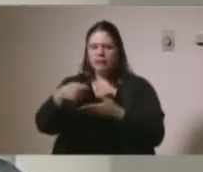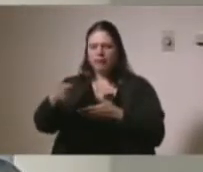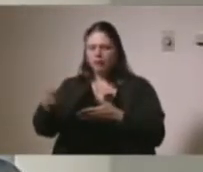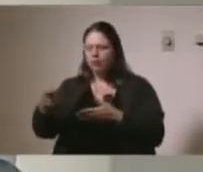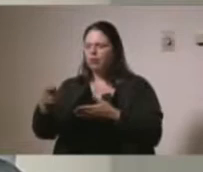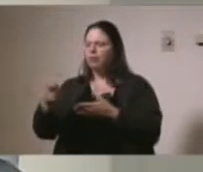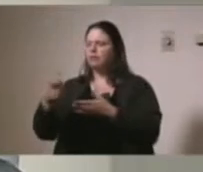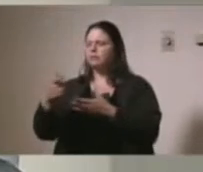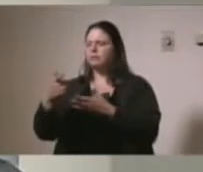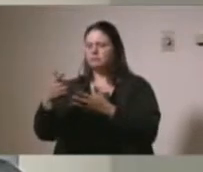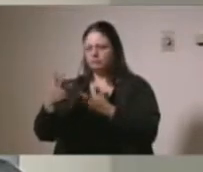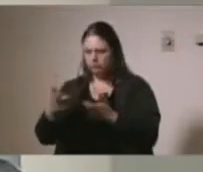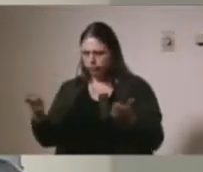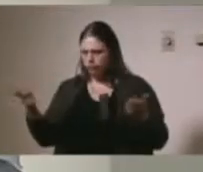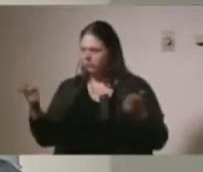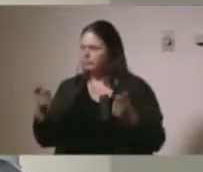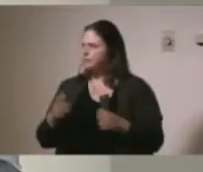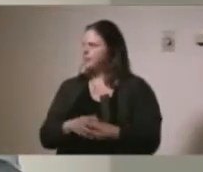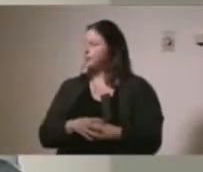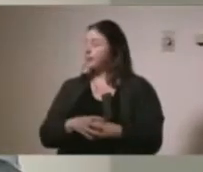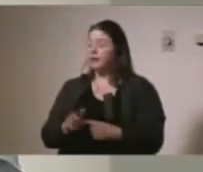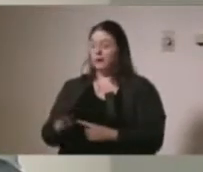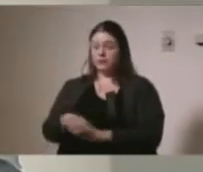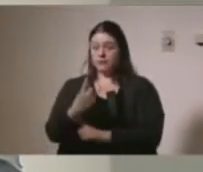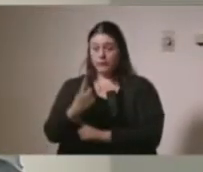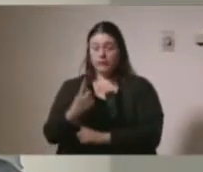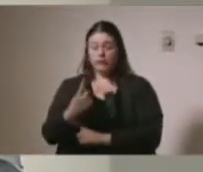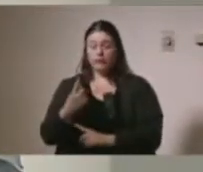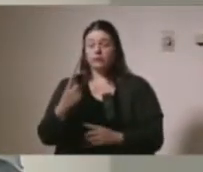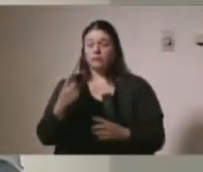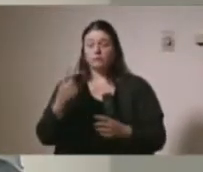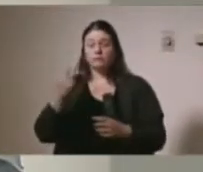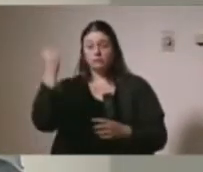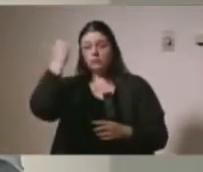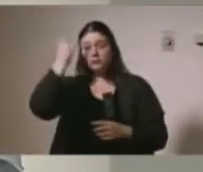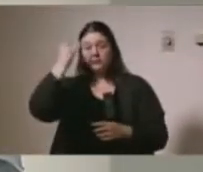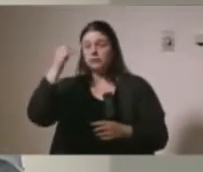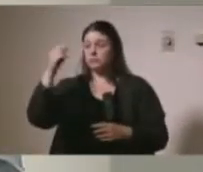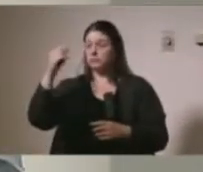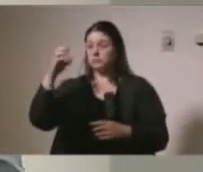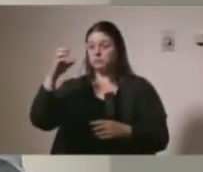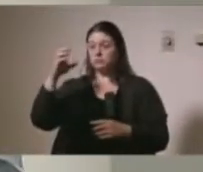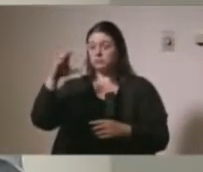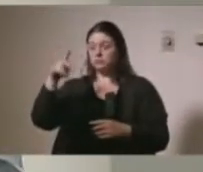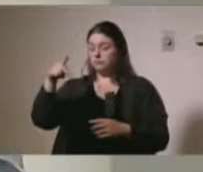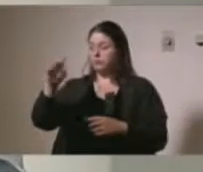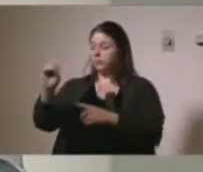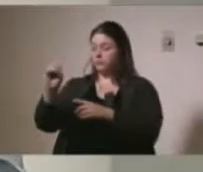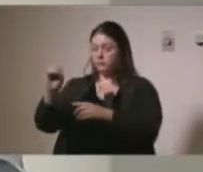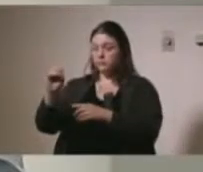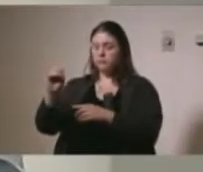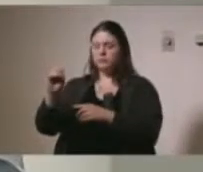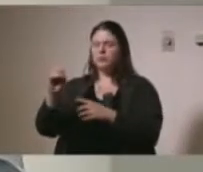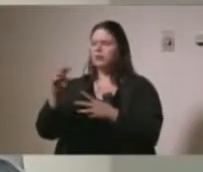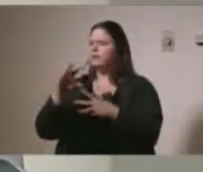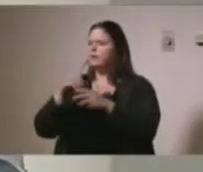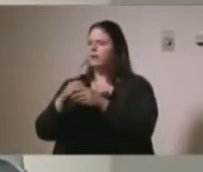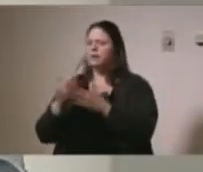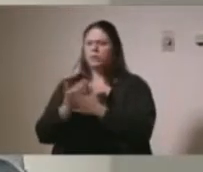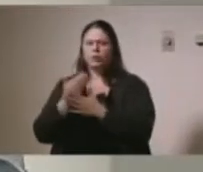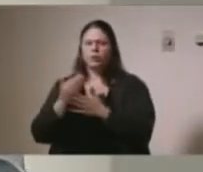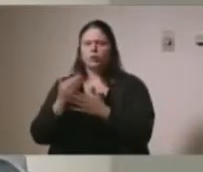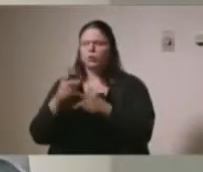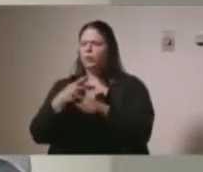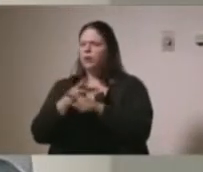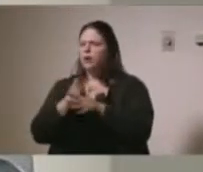Today, the Italian Post Group, through its companies, is involved in new markets such as